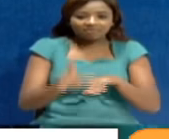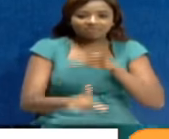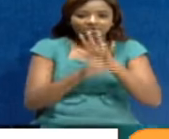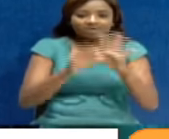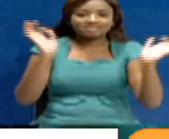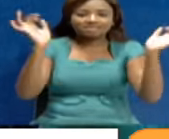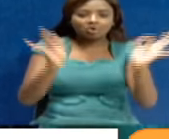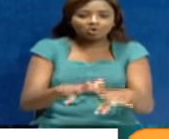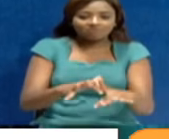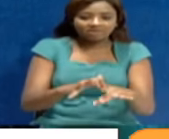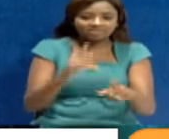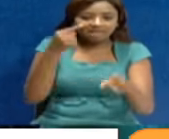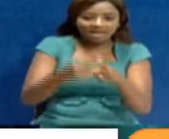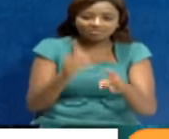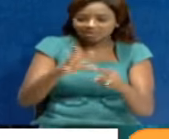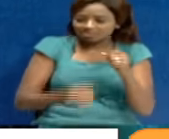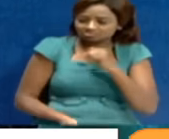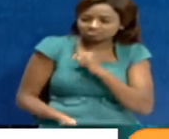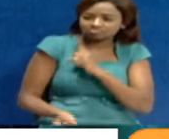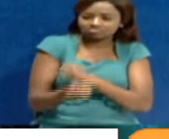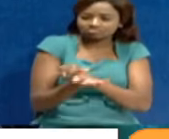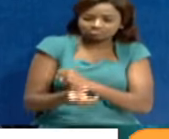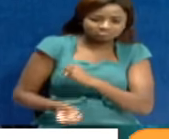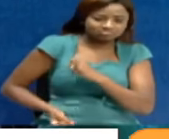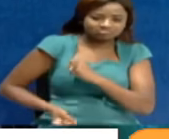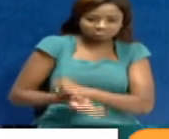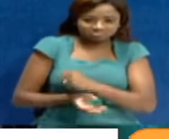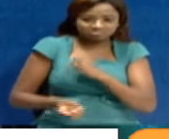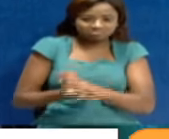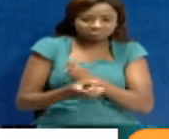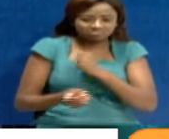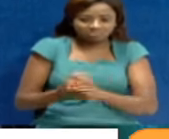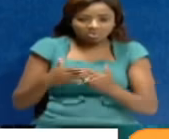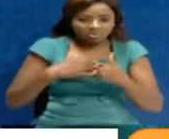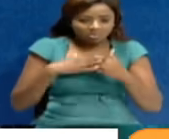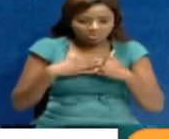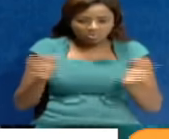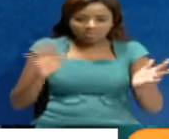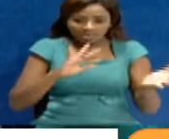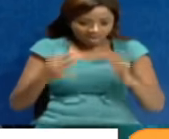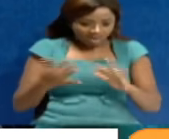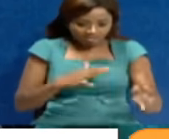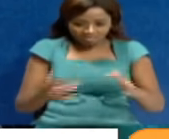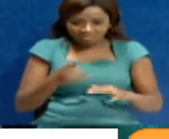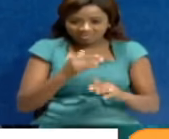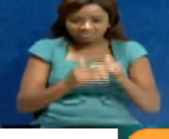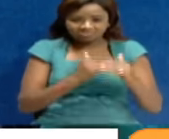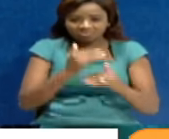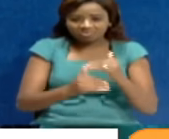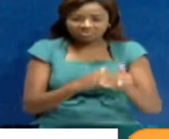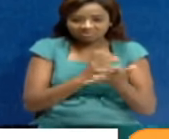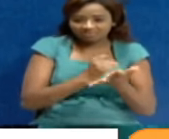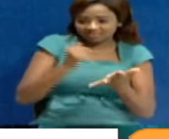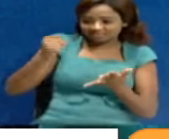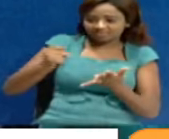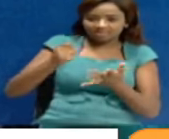he spoke at great length. He presented a paper on the place, the legality, the propriety, and even the constitutionality of these